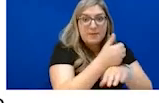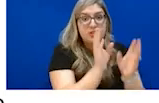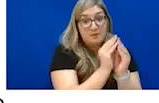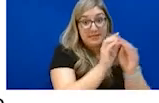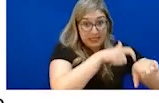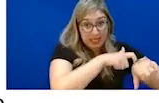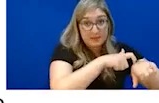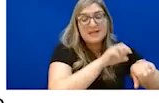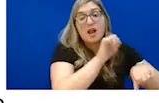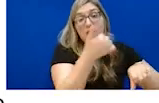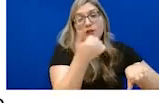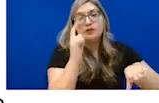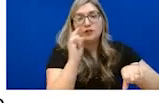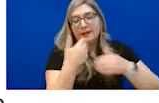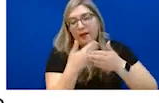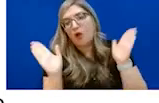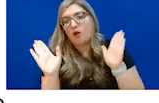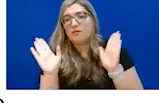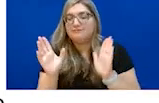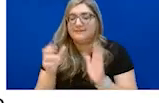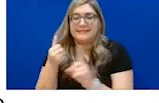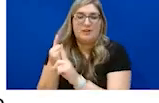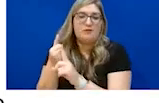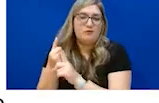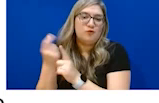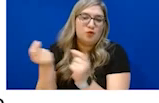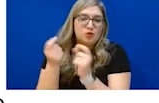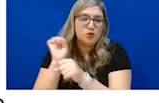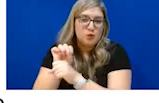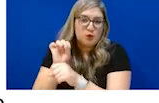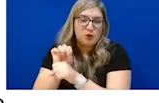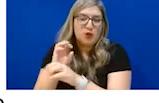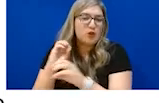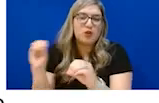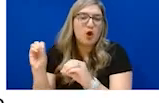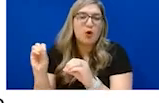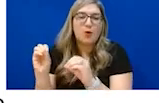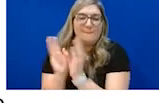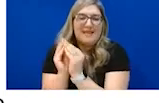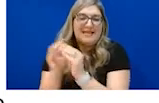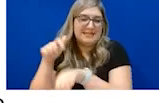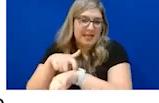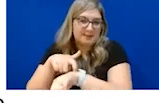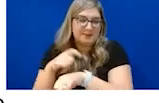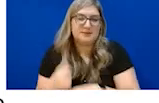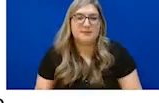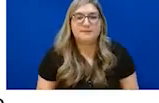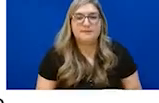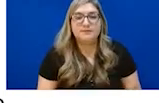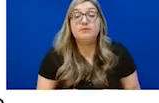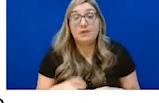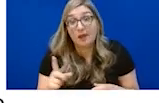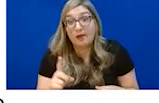it's listed as an asynchronous class, no in-class meetings, that's extremely important that you don't change it up